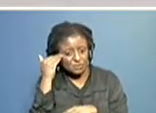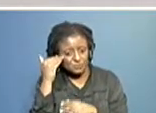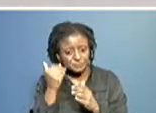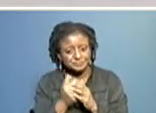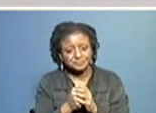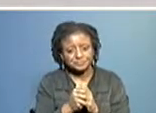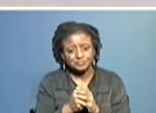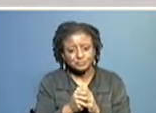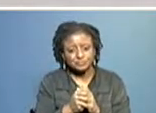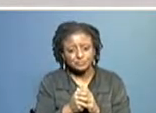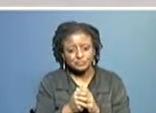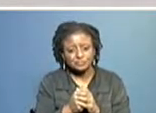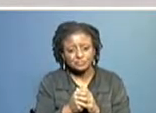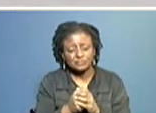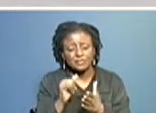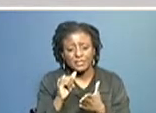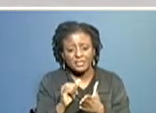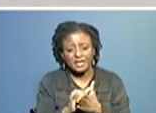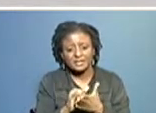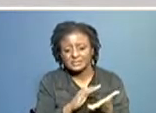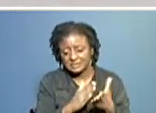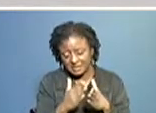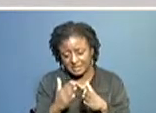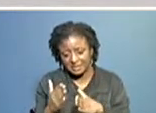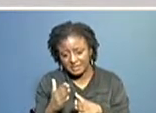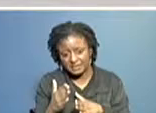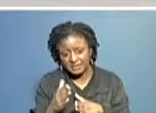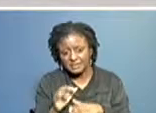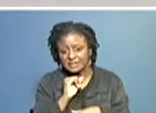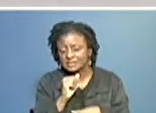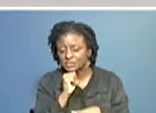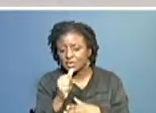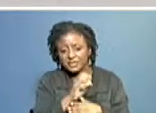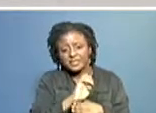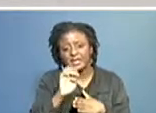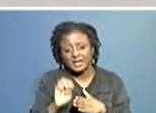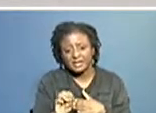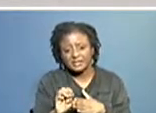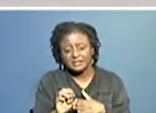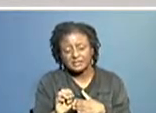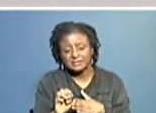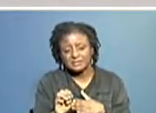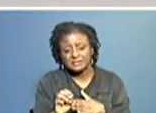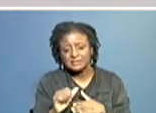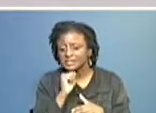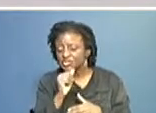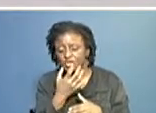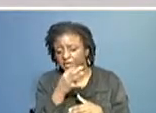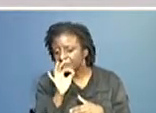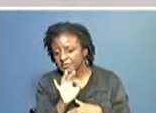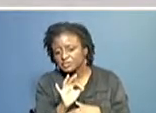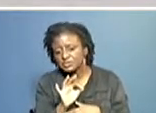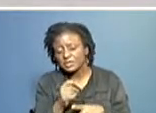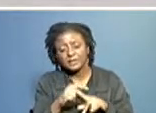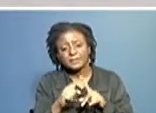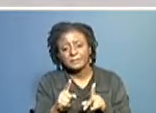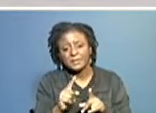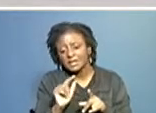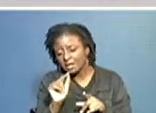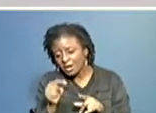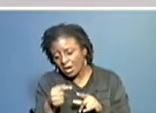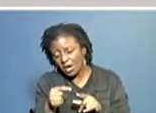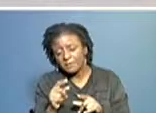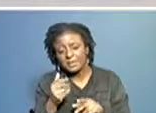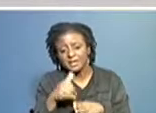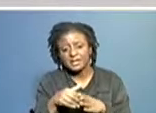know that death is not the end. It's not a full stop, but it's rather a comma in the